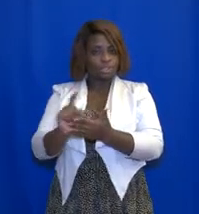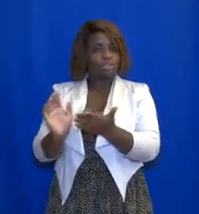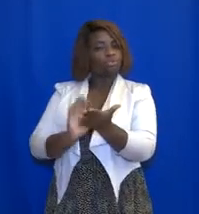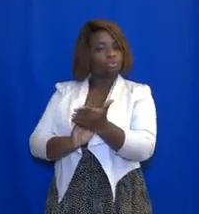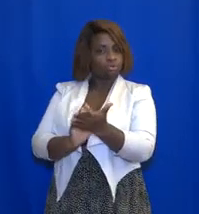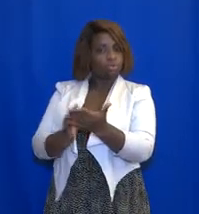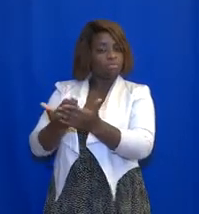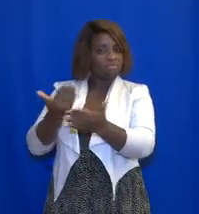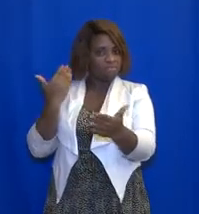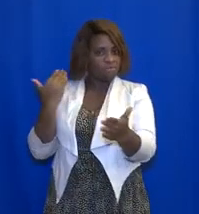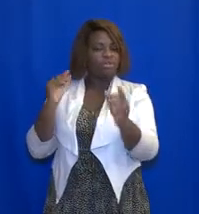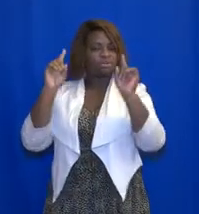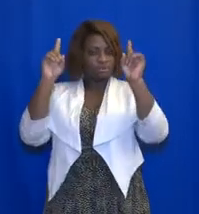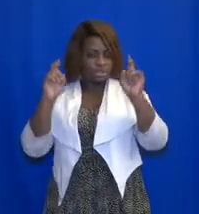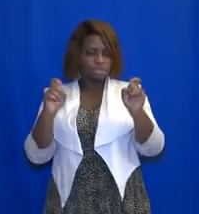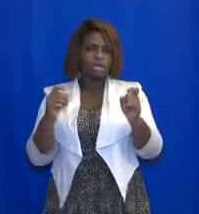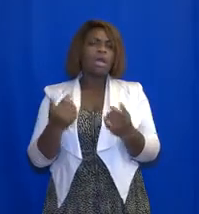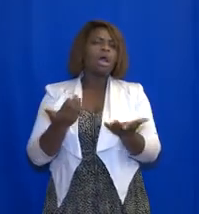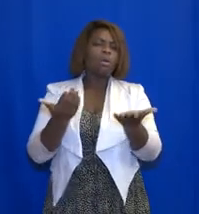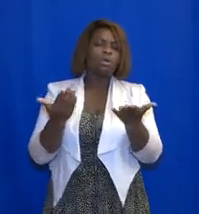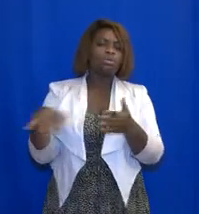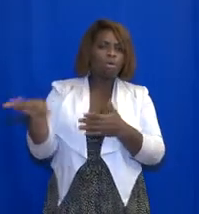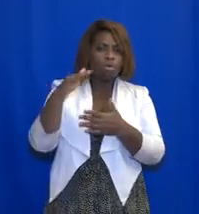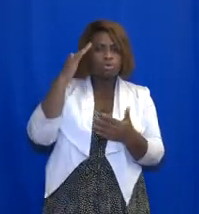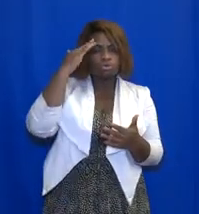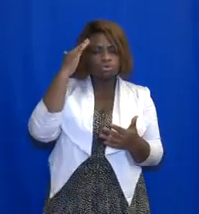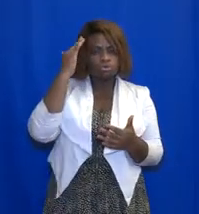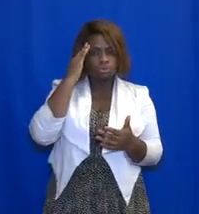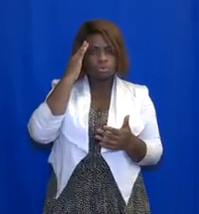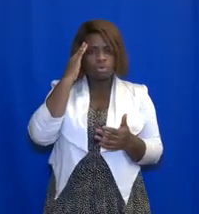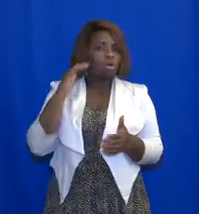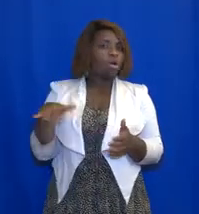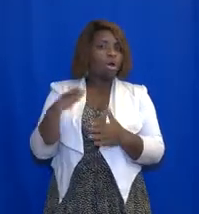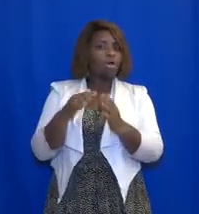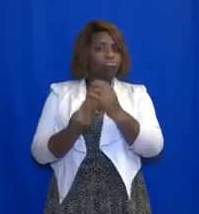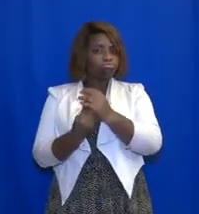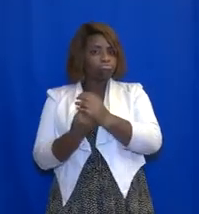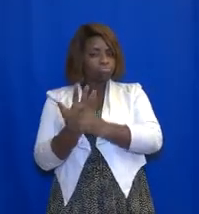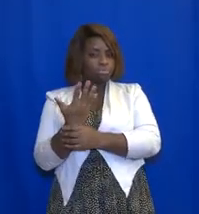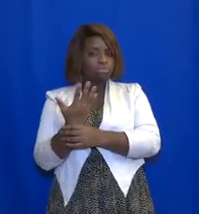no. Ese ye nyina e huse. O manu koso e jina